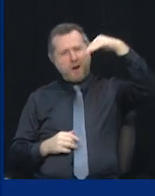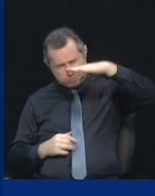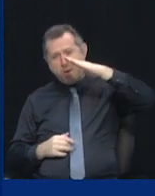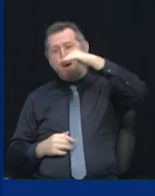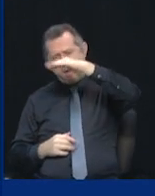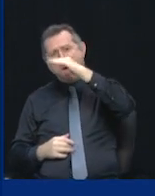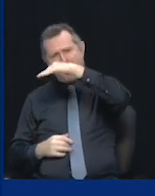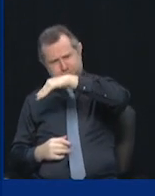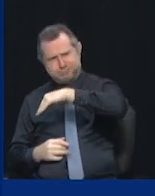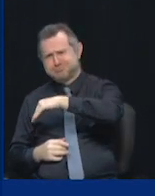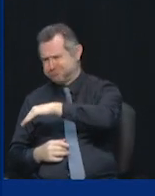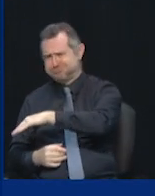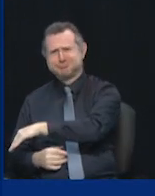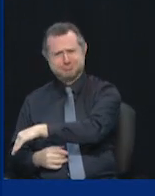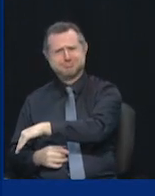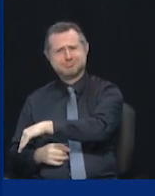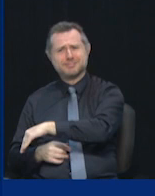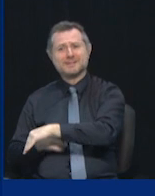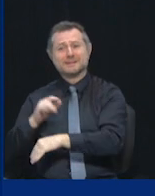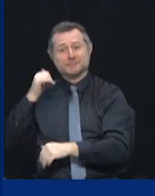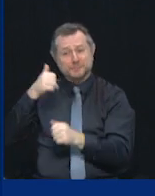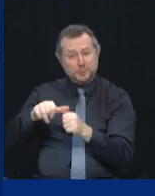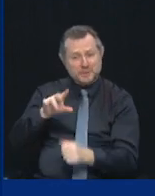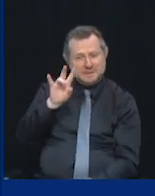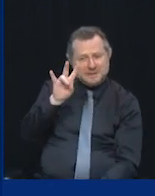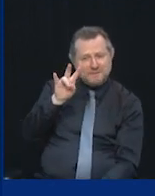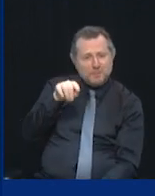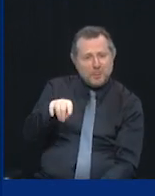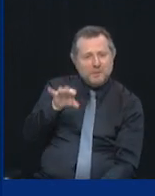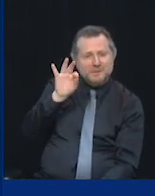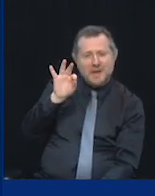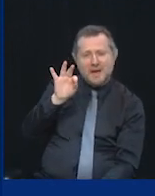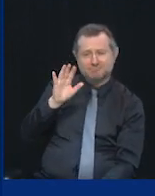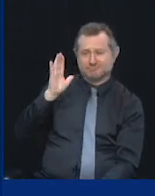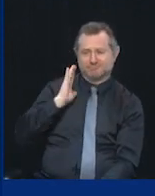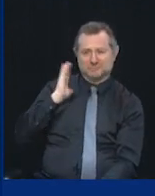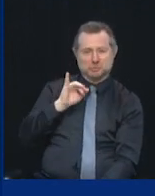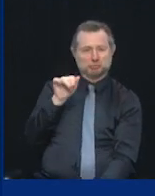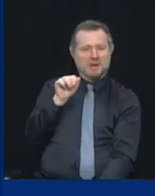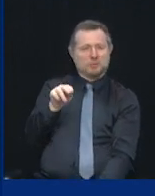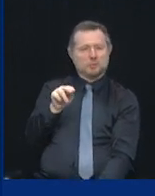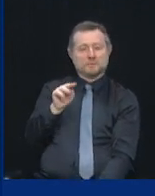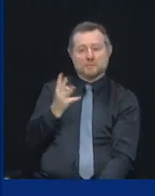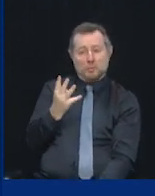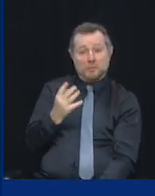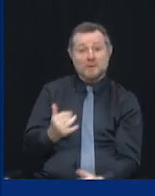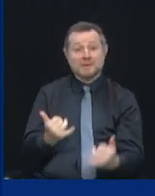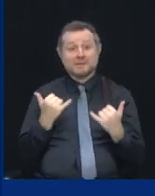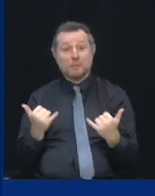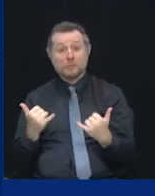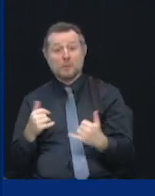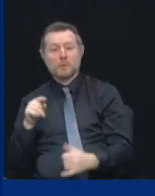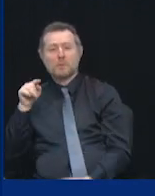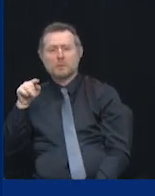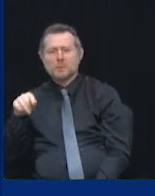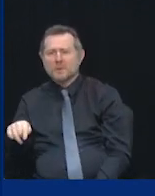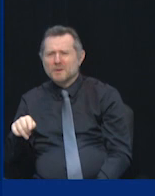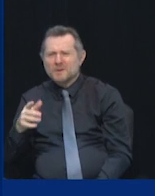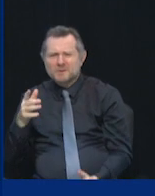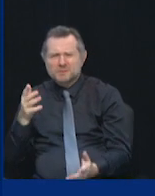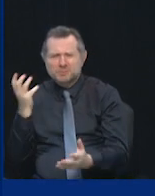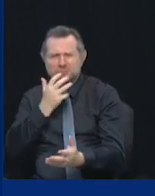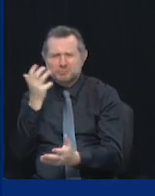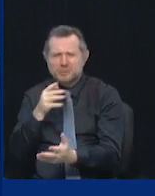at 7.9 January. We are now at 1.4,